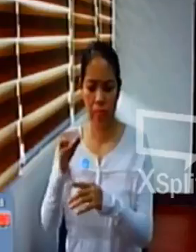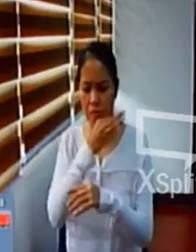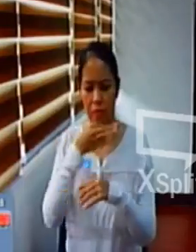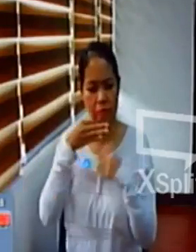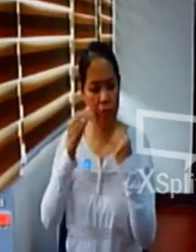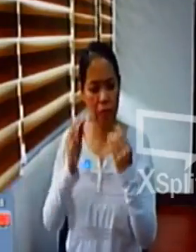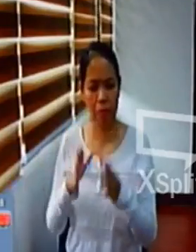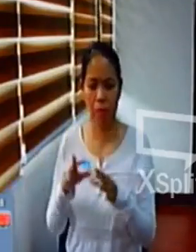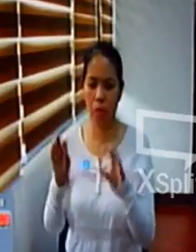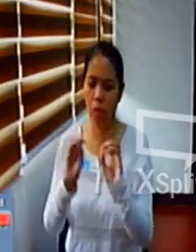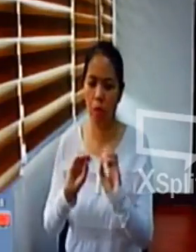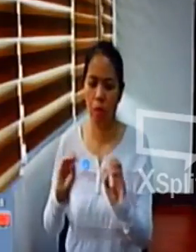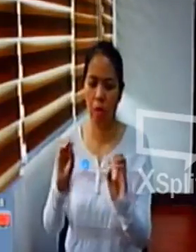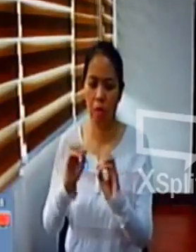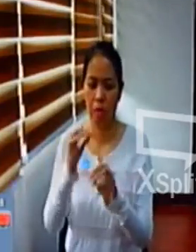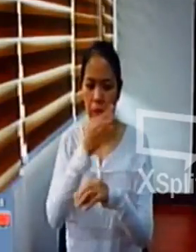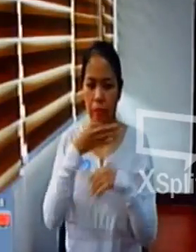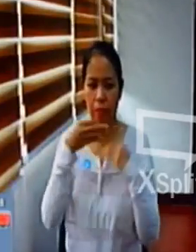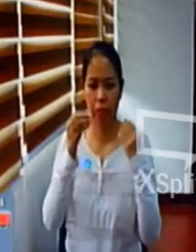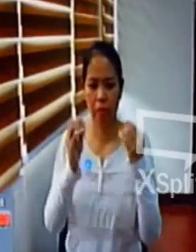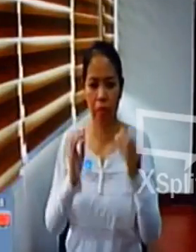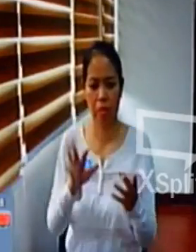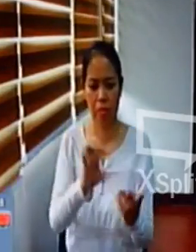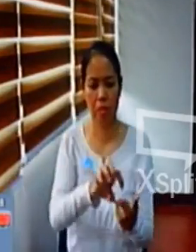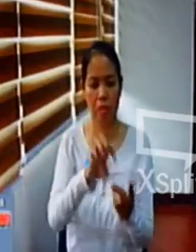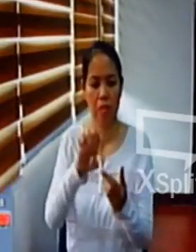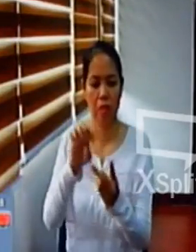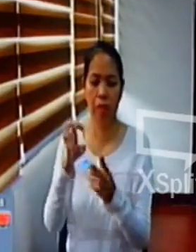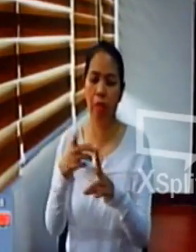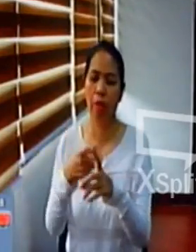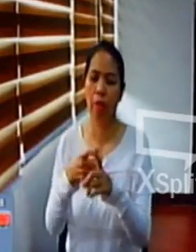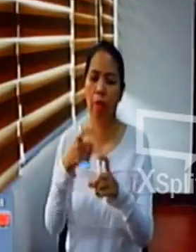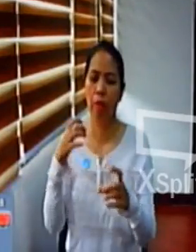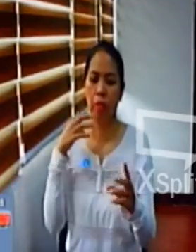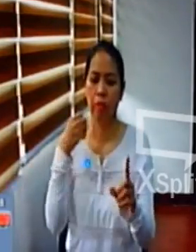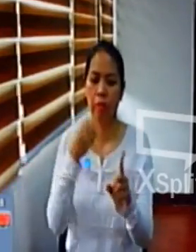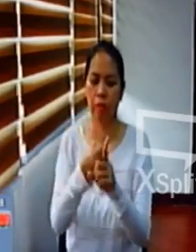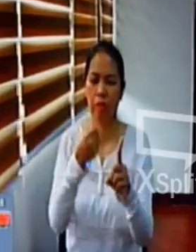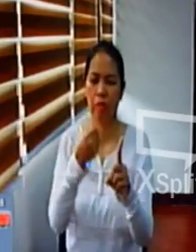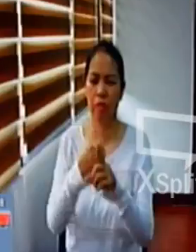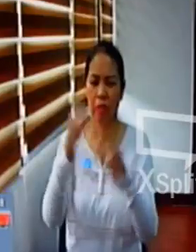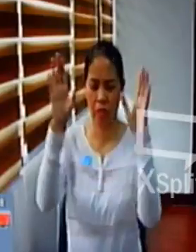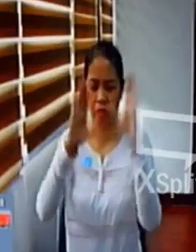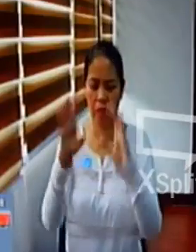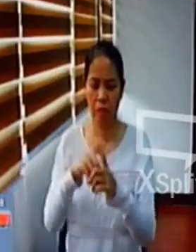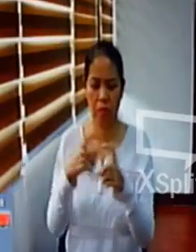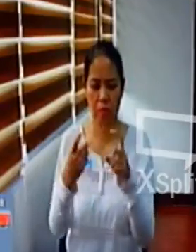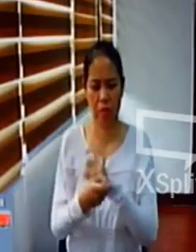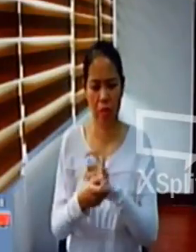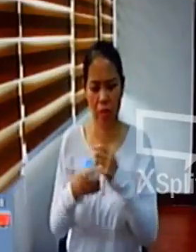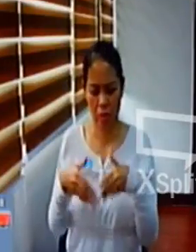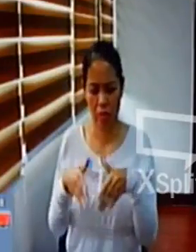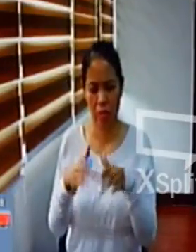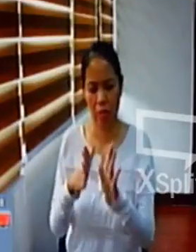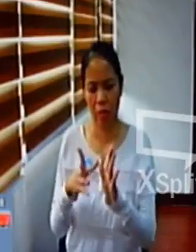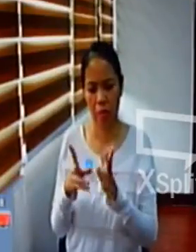has been exempted from the impacts of climate change. And let me just provide you